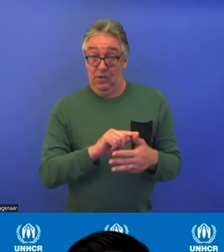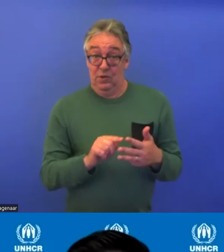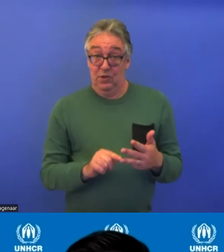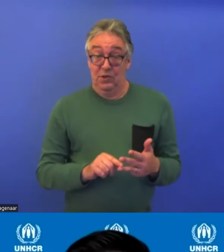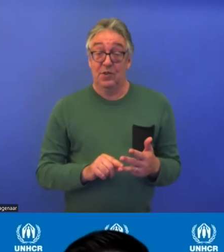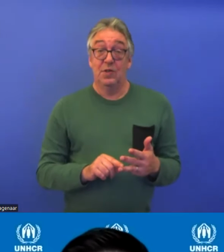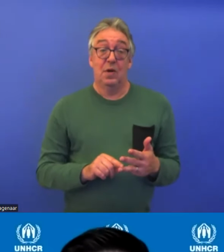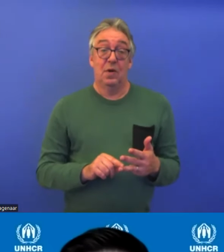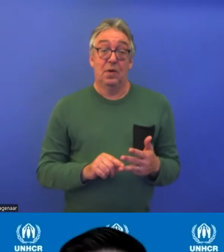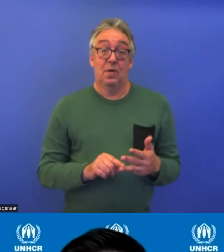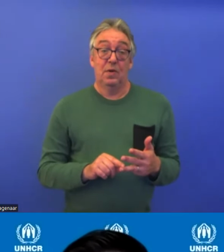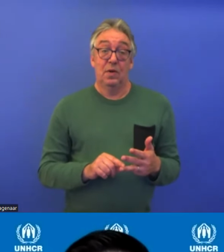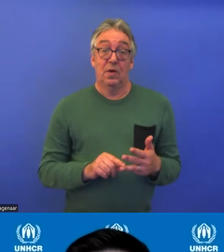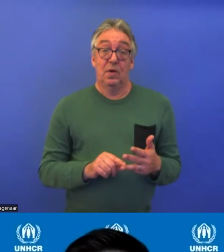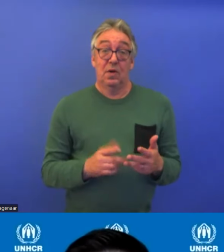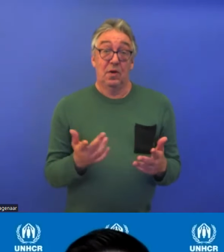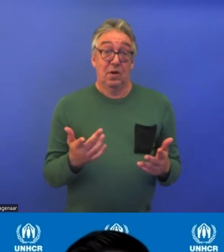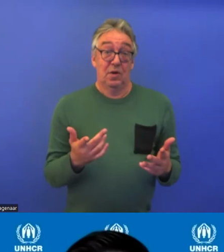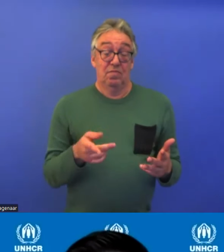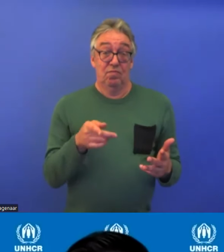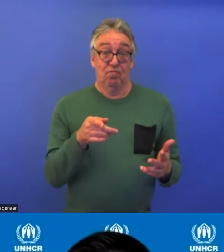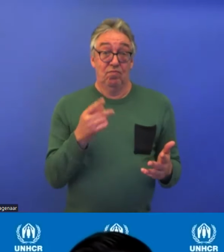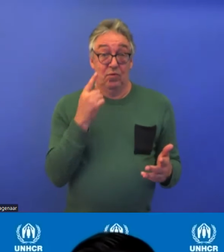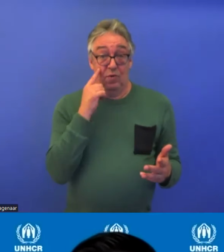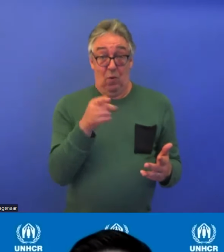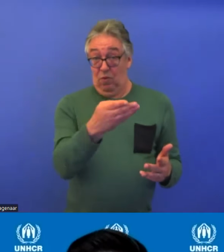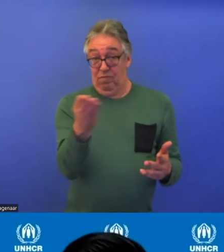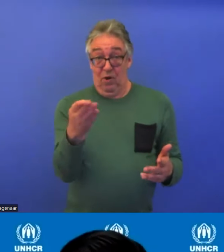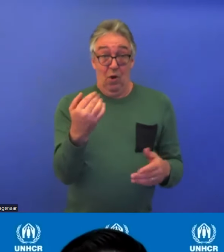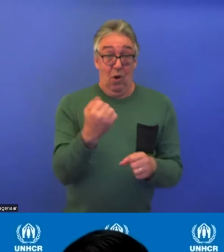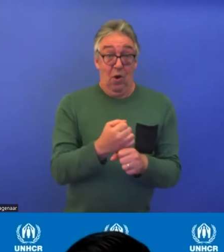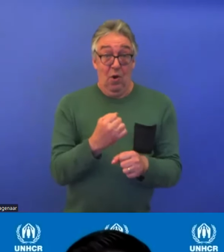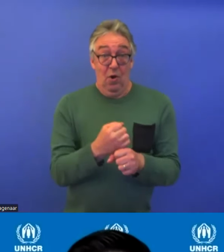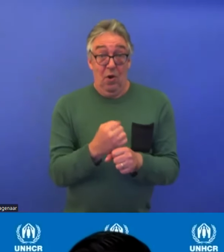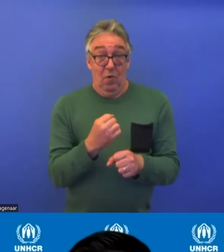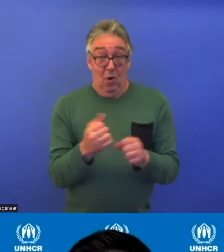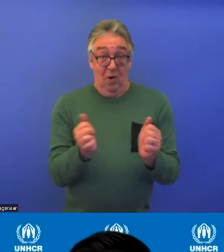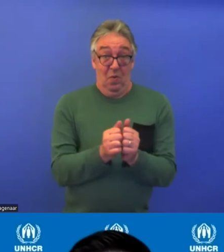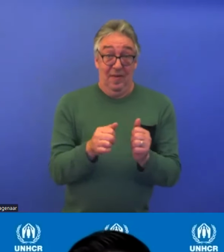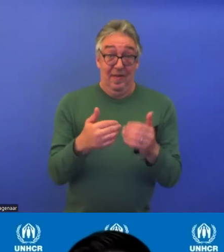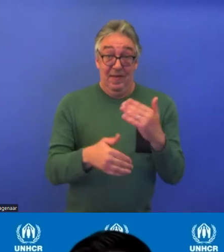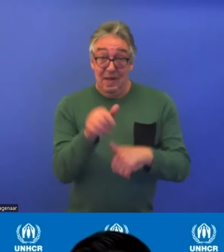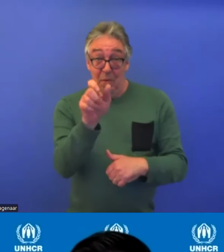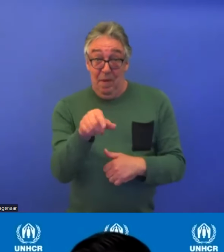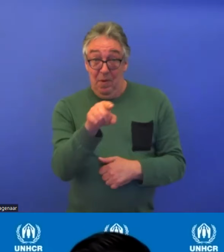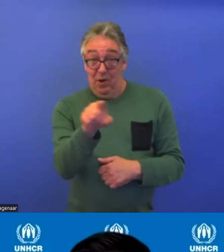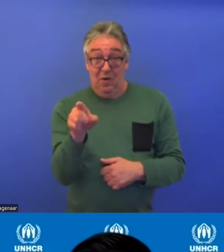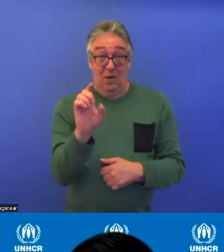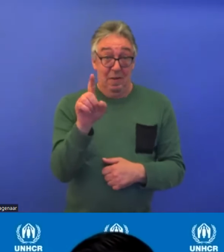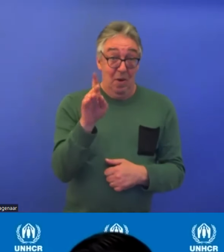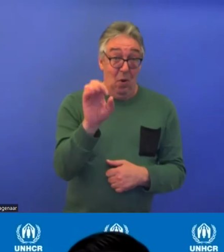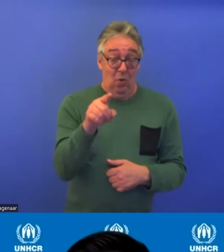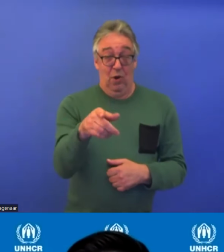very alien or strange to colleagues working on organizations of persons with disabilities who are familiar with